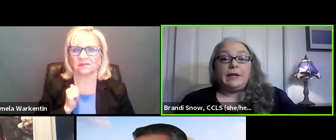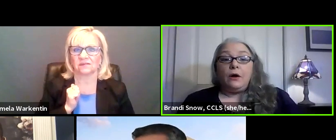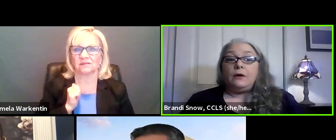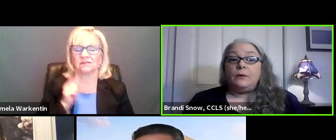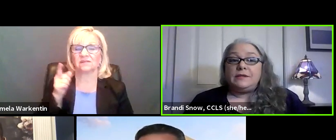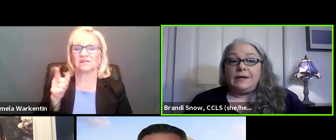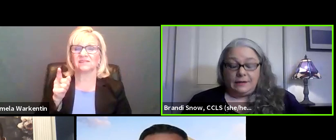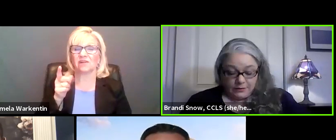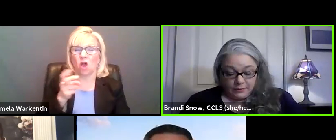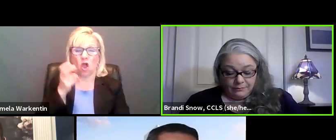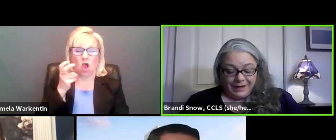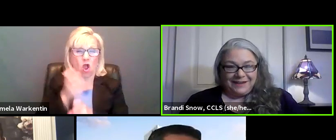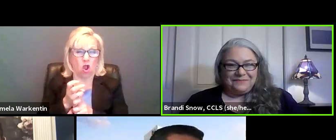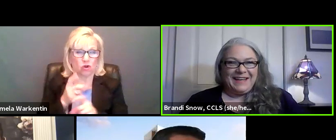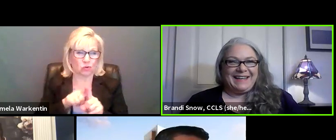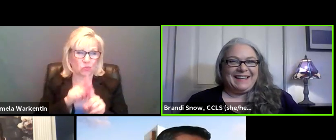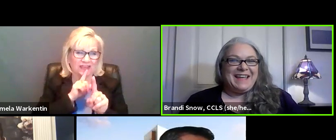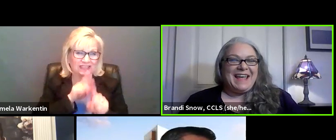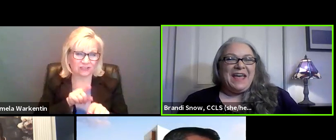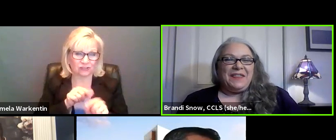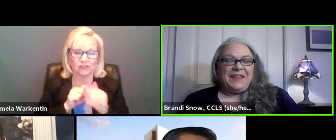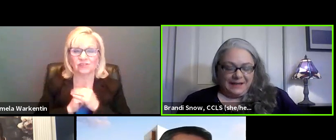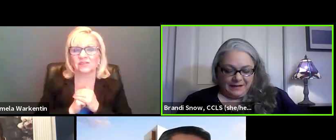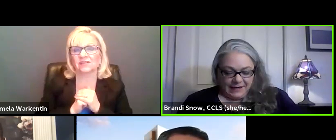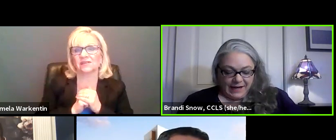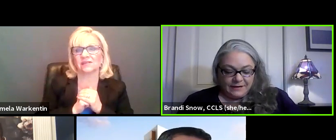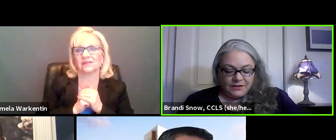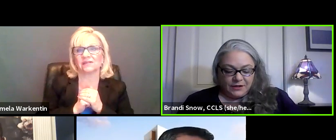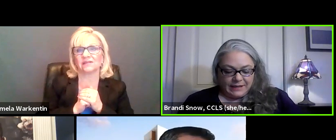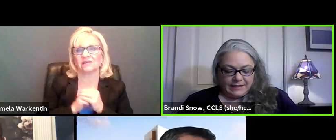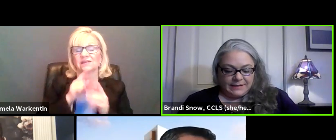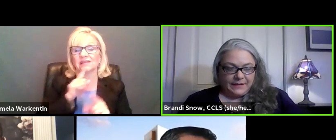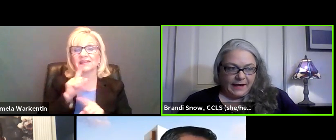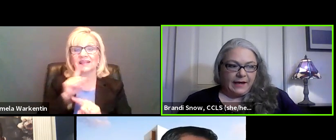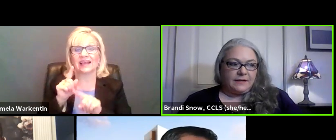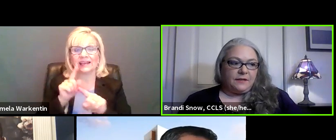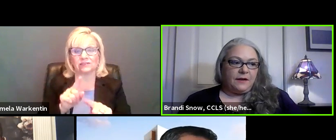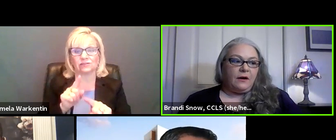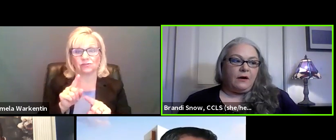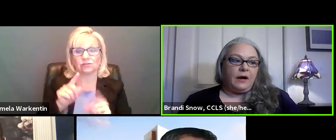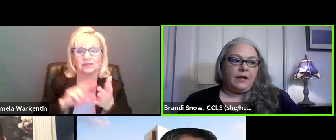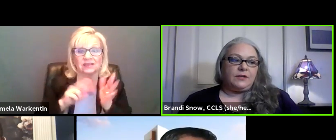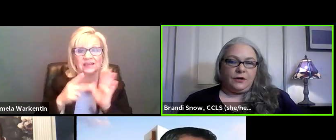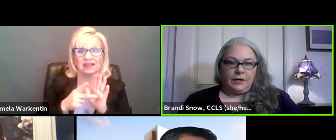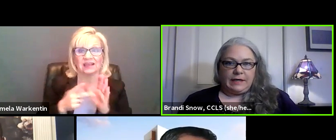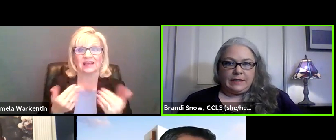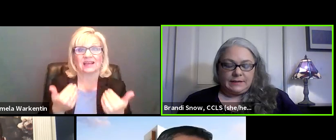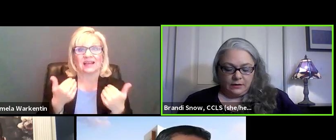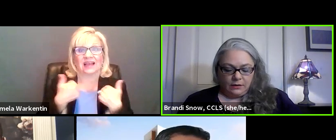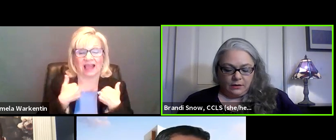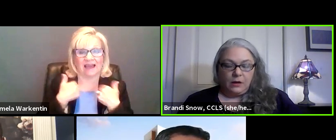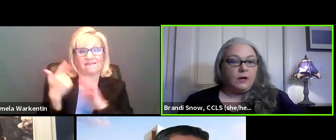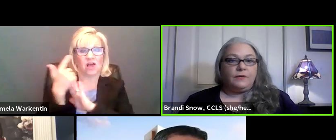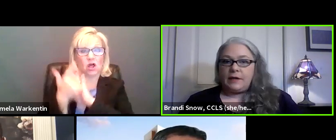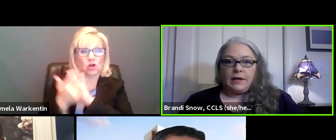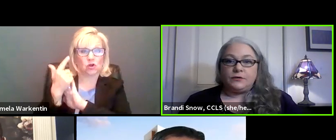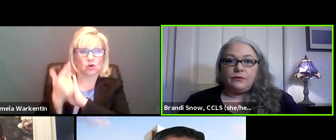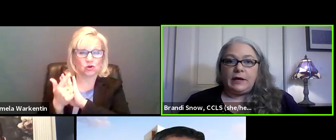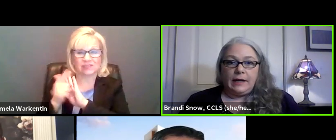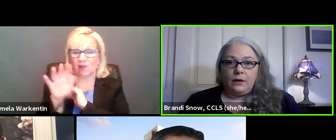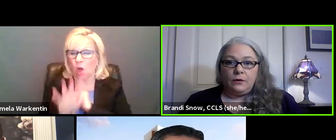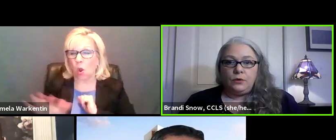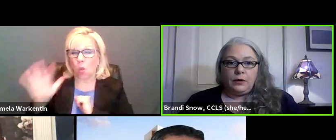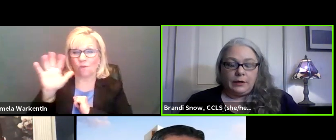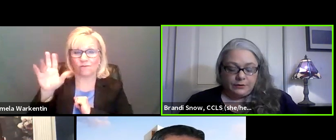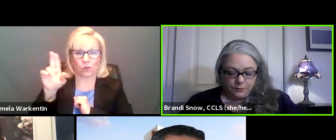That's a really hard one to answer. The answer is that there are attorneys all over the country